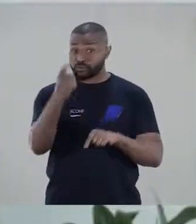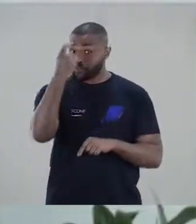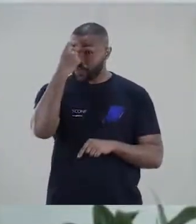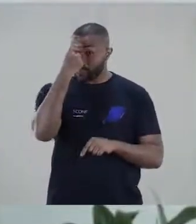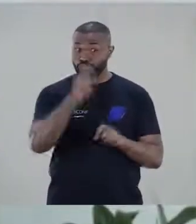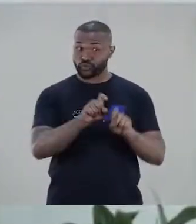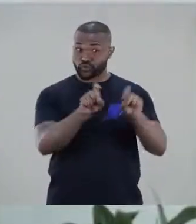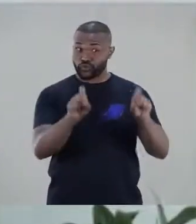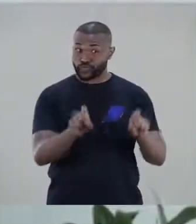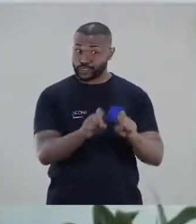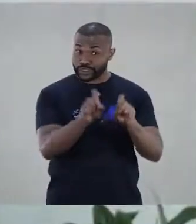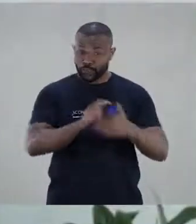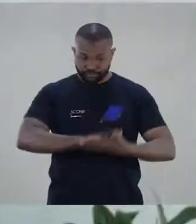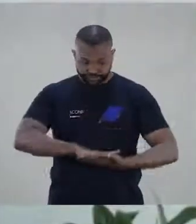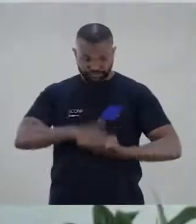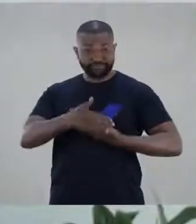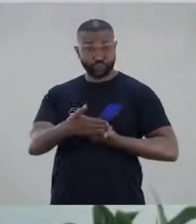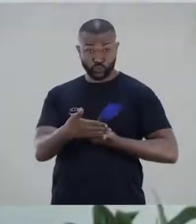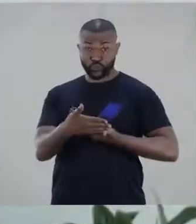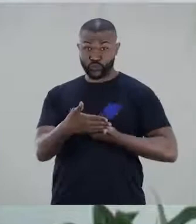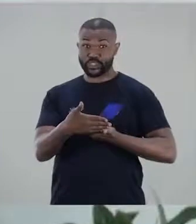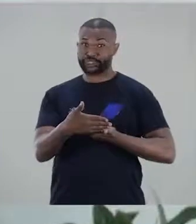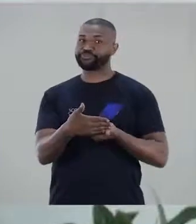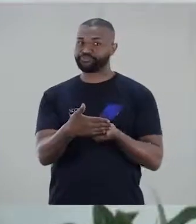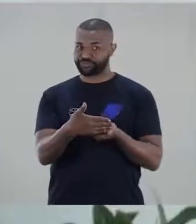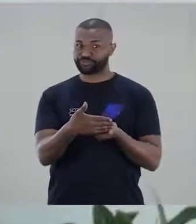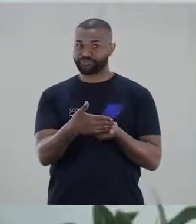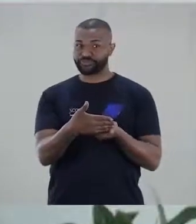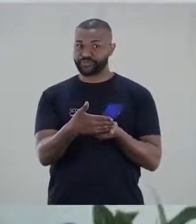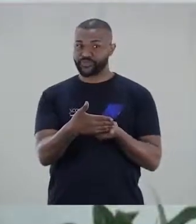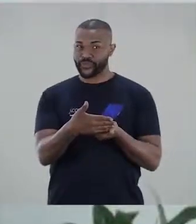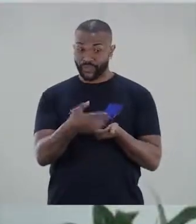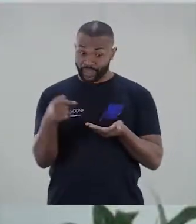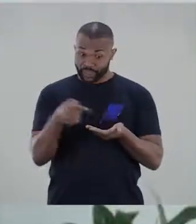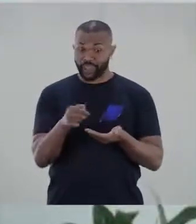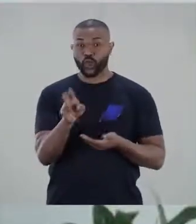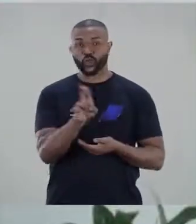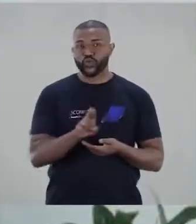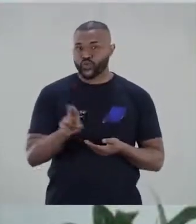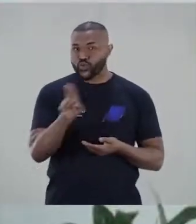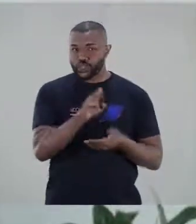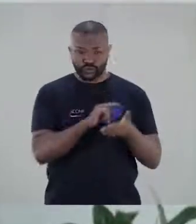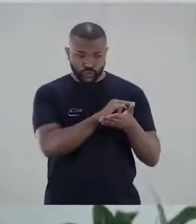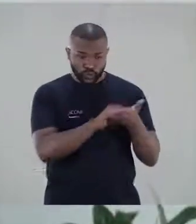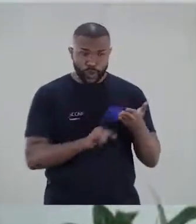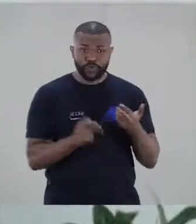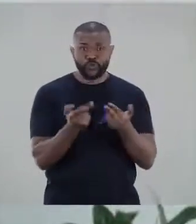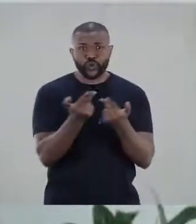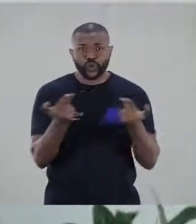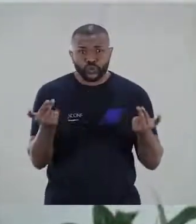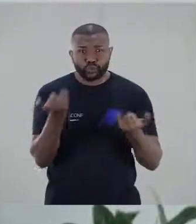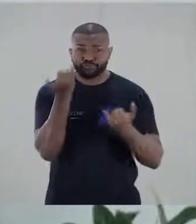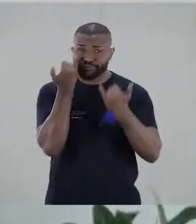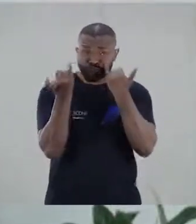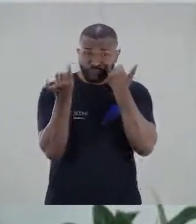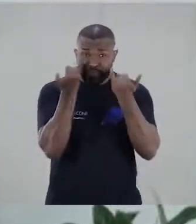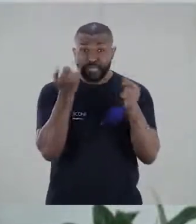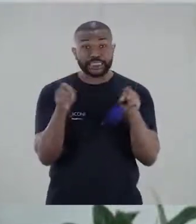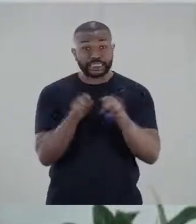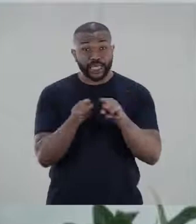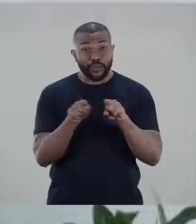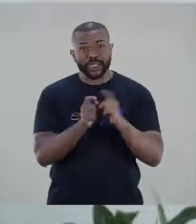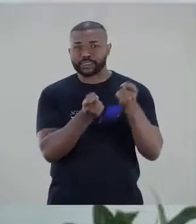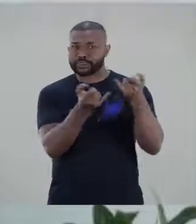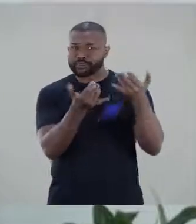imagine computational notebooks, using computational notebooks for documenting the data products and be able to tell a